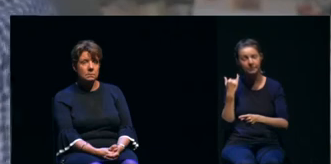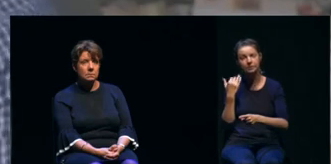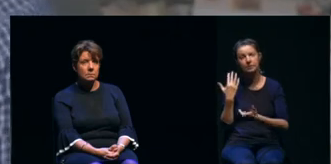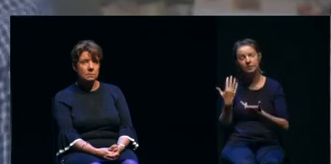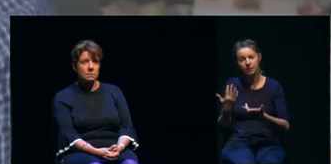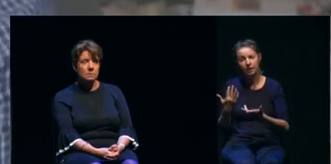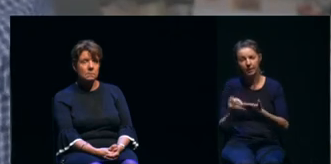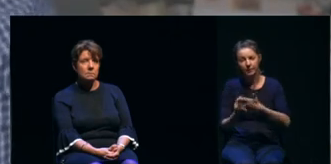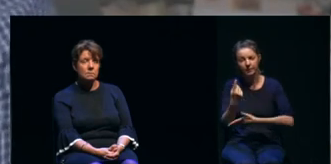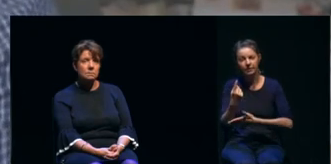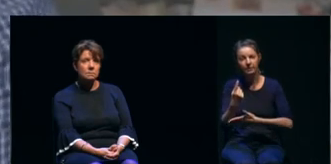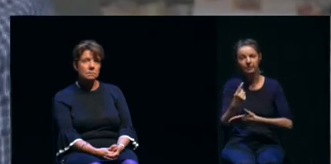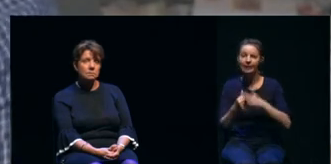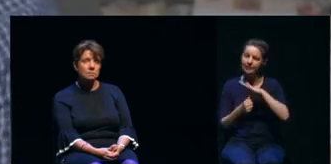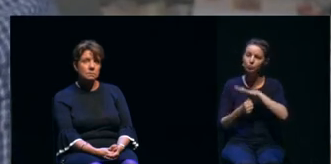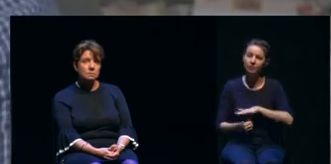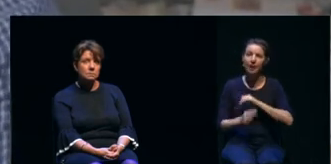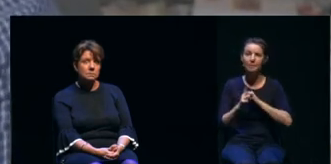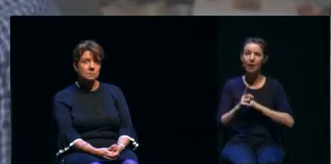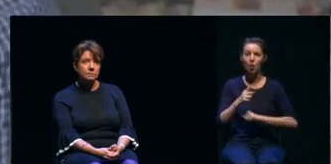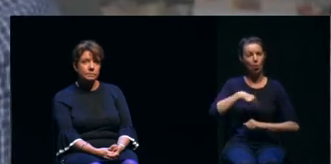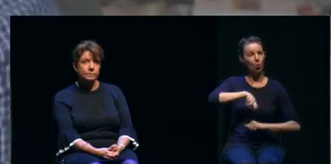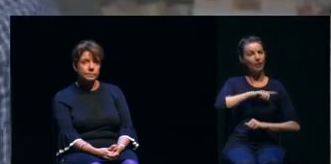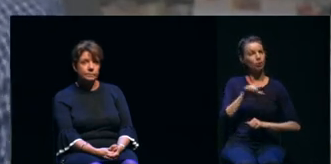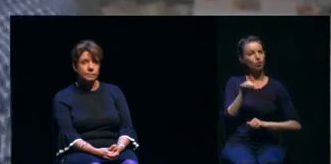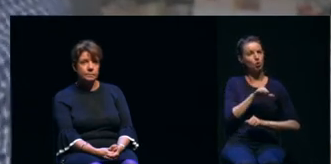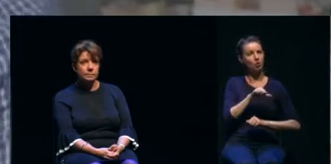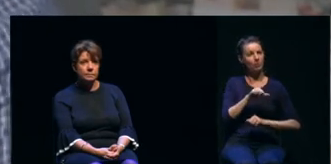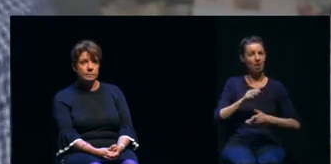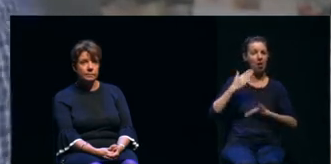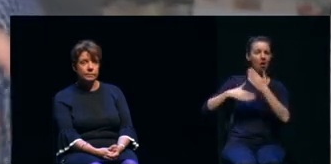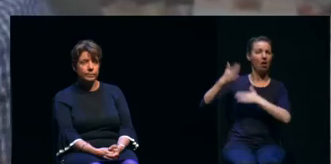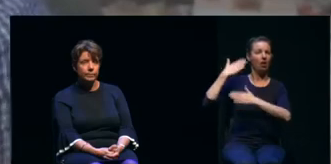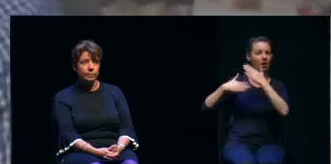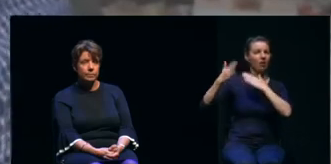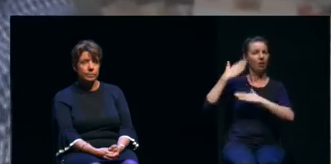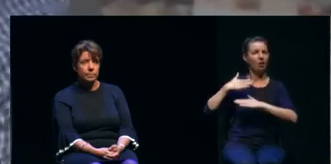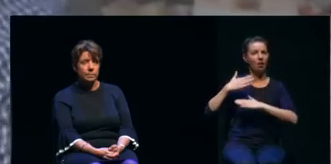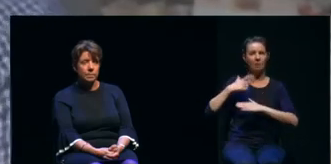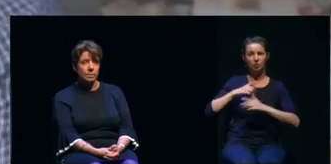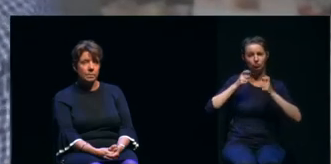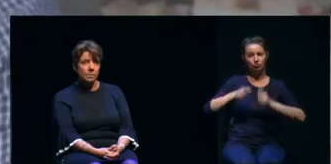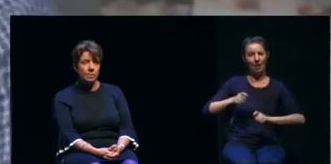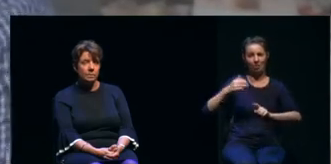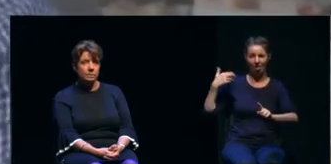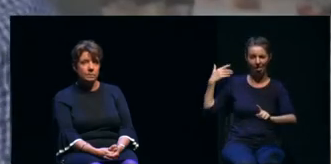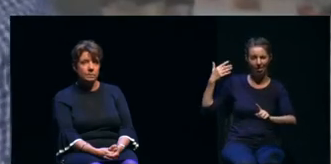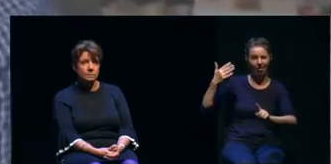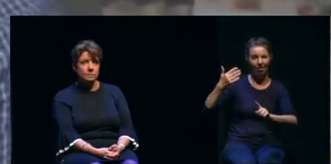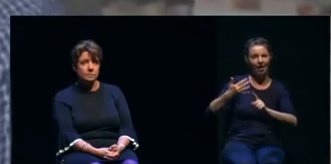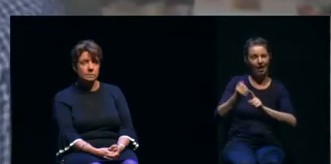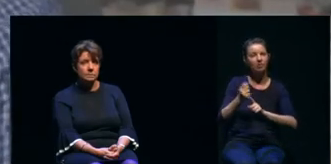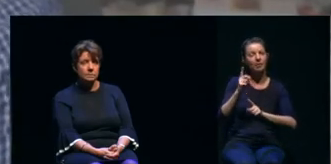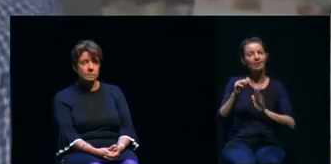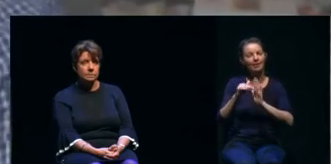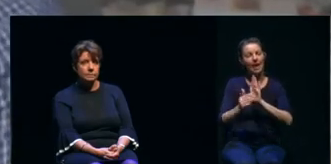to give. But on the other hand, we should have been giving girls that talk through all of history because rape has been here for all of history. But it's only now